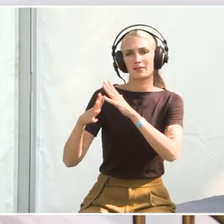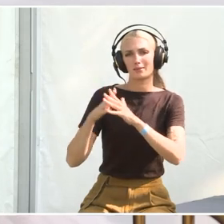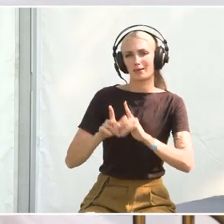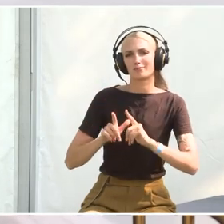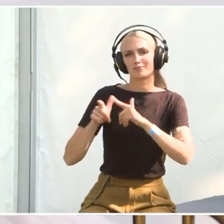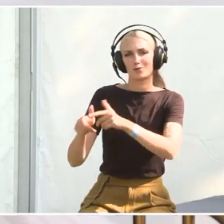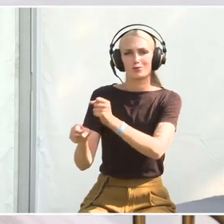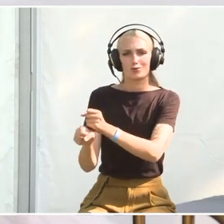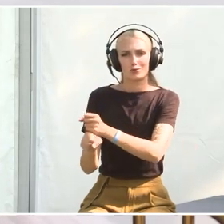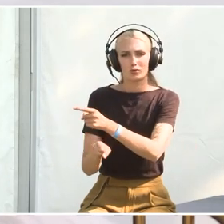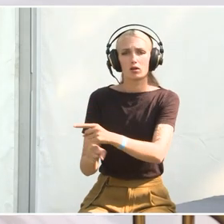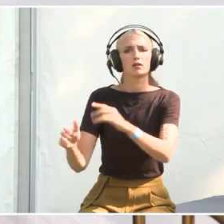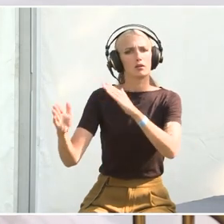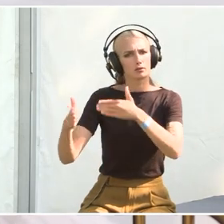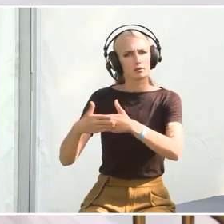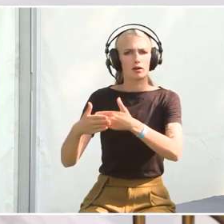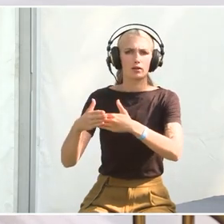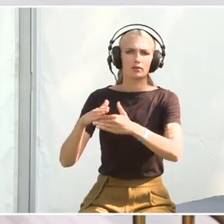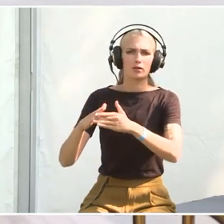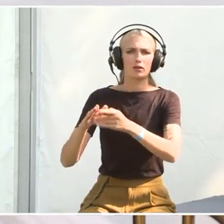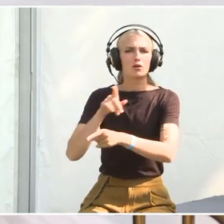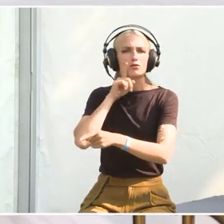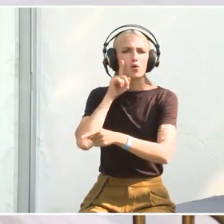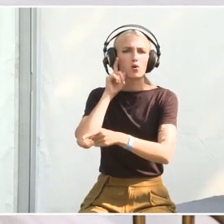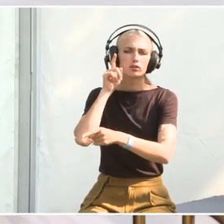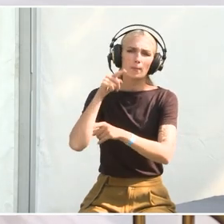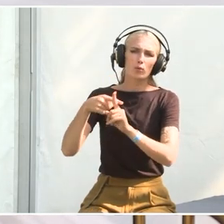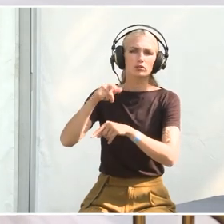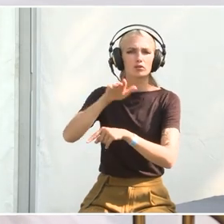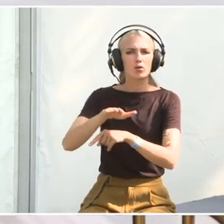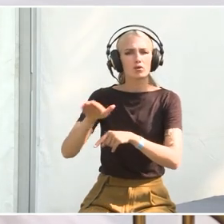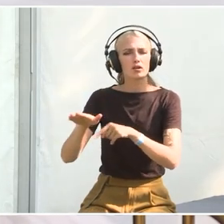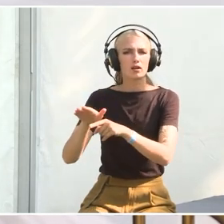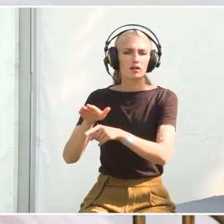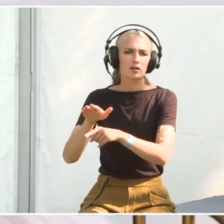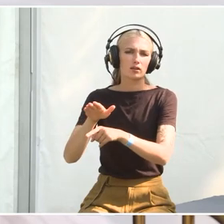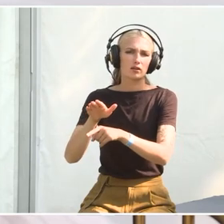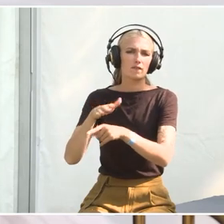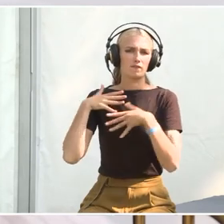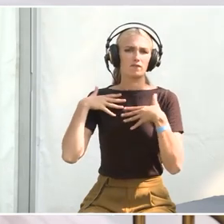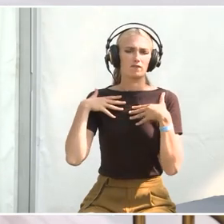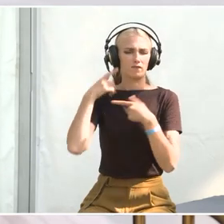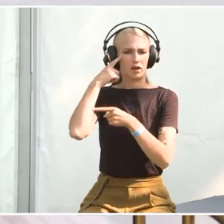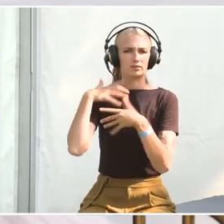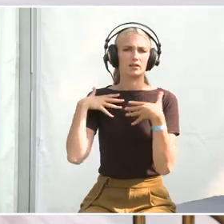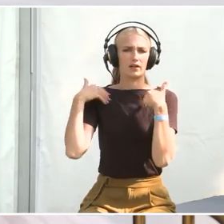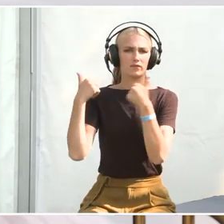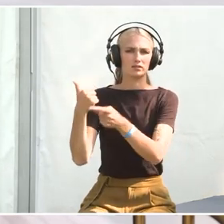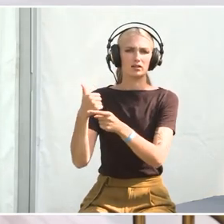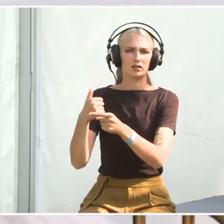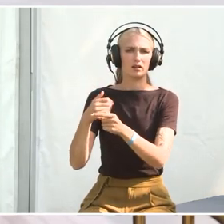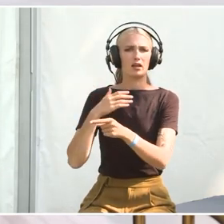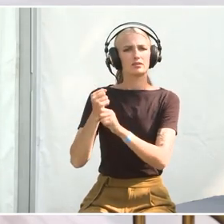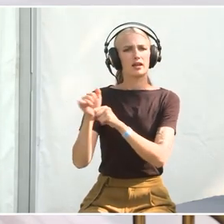up the city's mental health, youth and children's mental health strategy. So the city of Tallinn